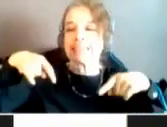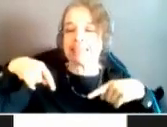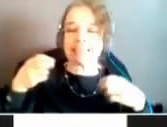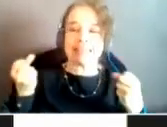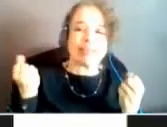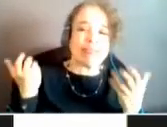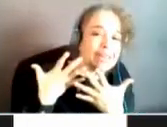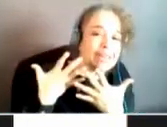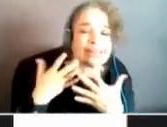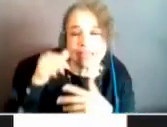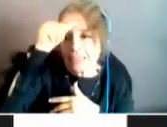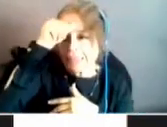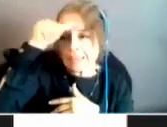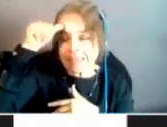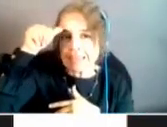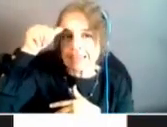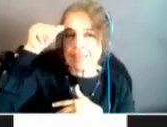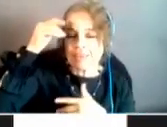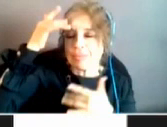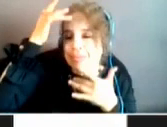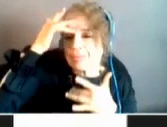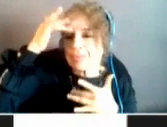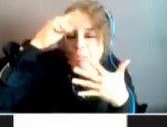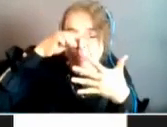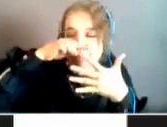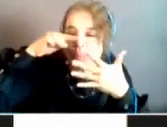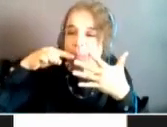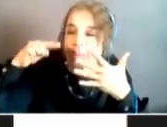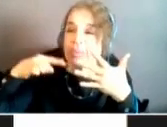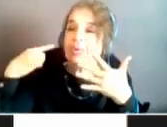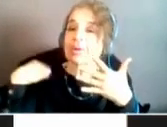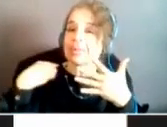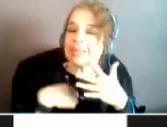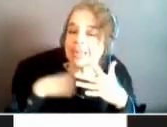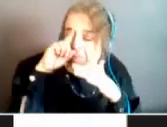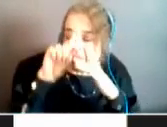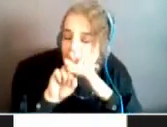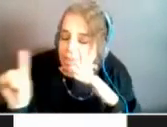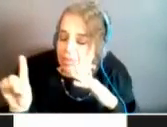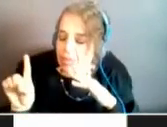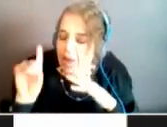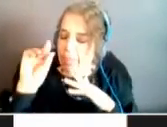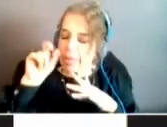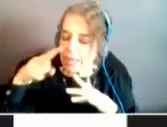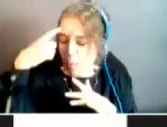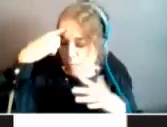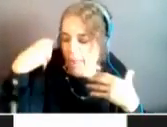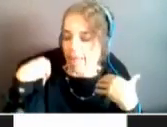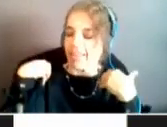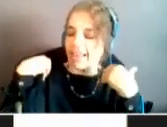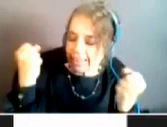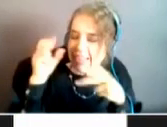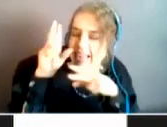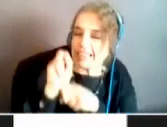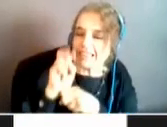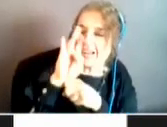fears of Alzheimer's disease, that sort of thing. You know, well, disparities in mental health service use by race,